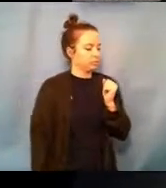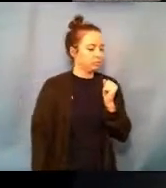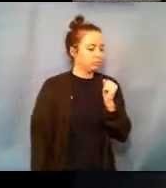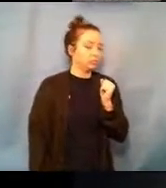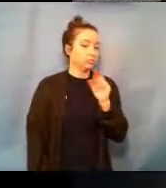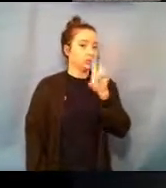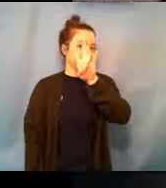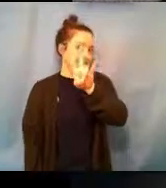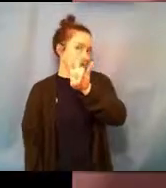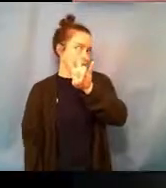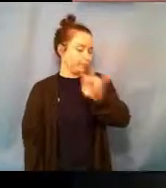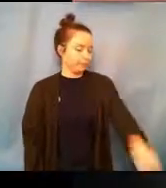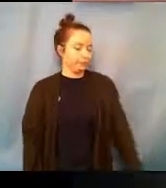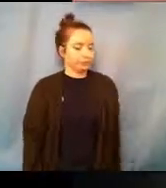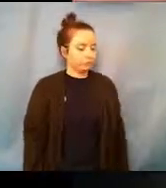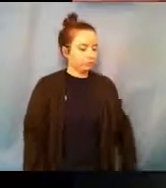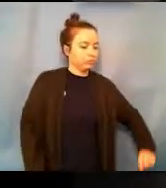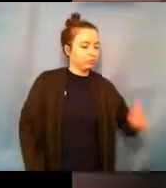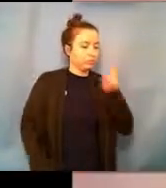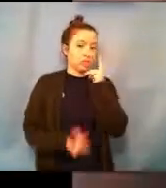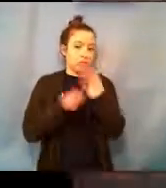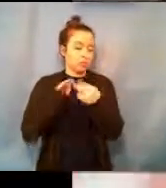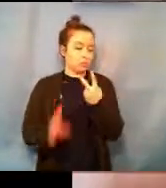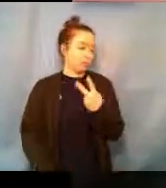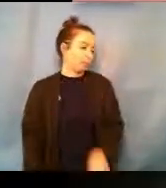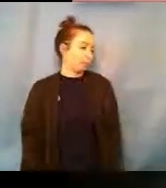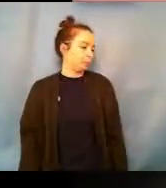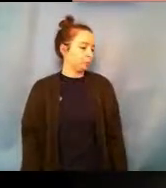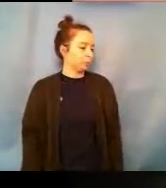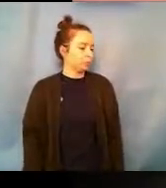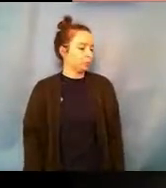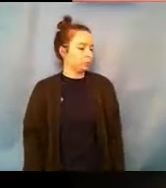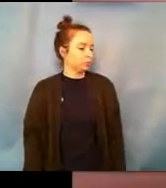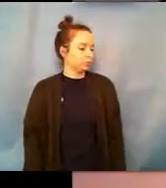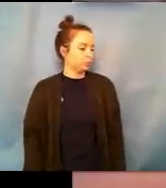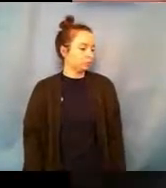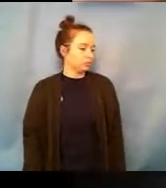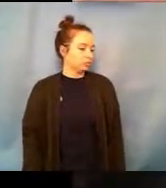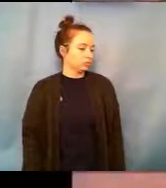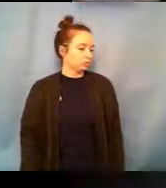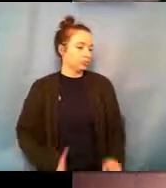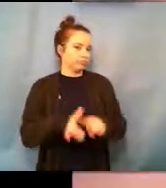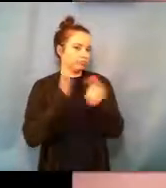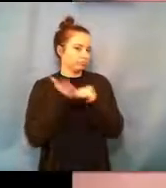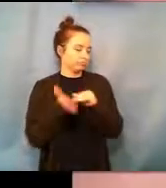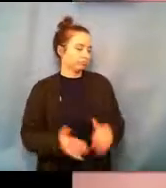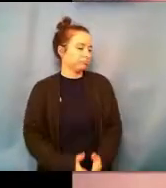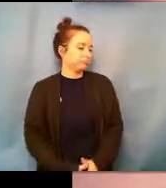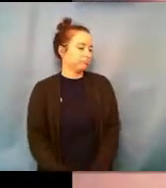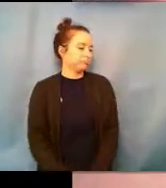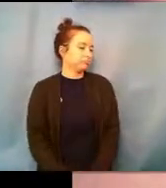So 7 goes there. All right, let's look at the next one. I'm going to erase and reset my board.